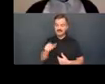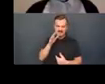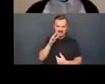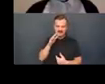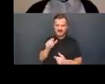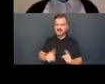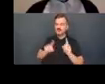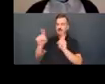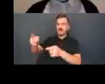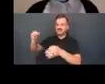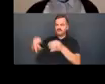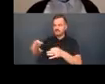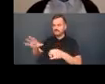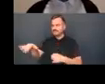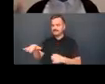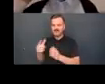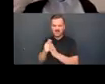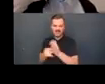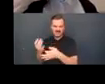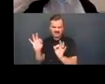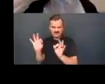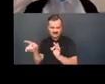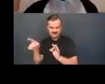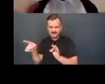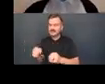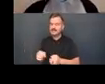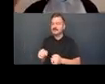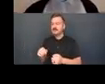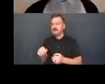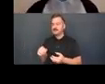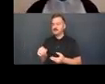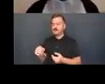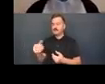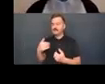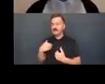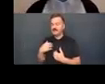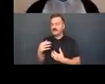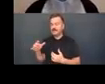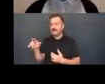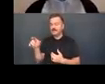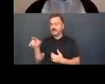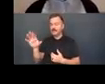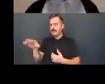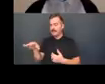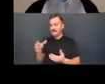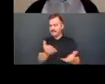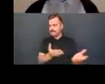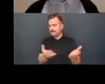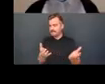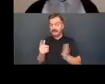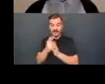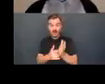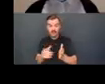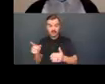a legal, a pro bono legal, um, sort of entity. And this, the lawyers,